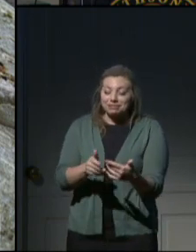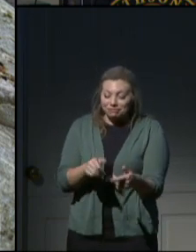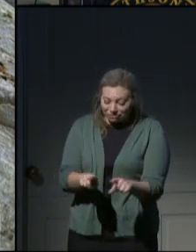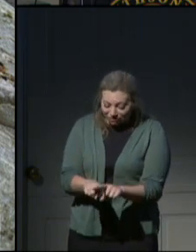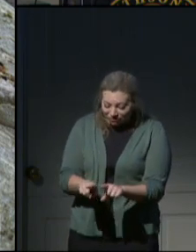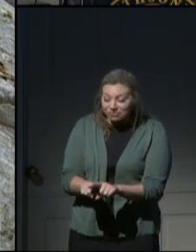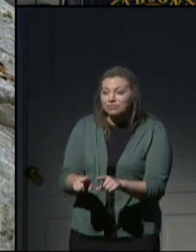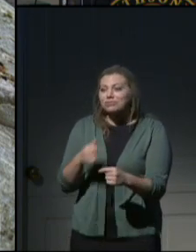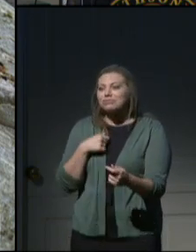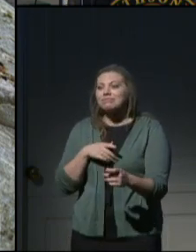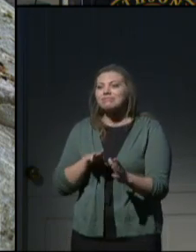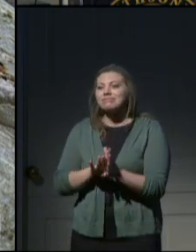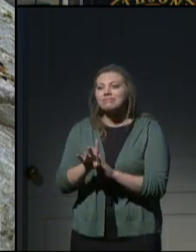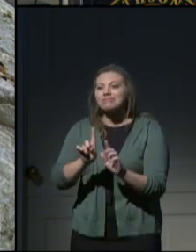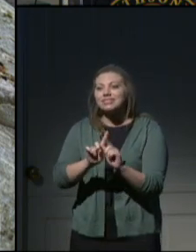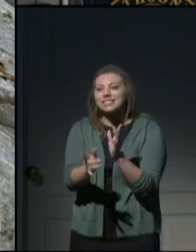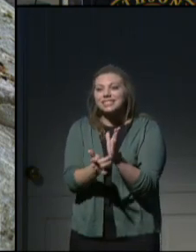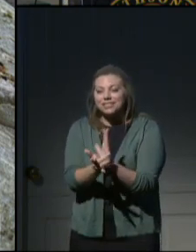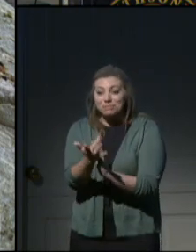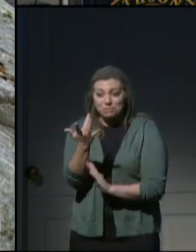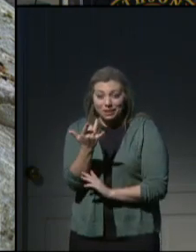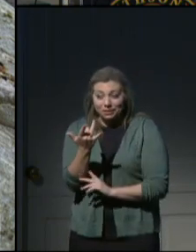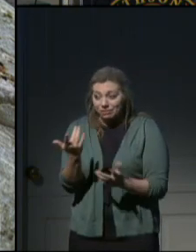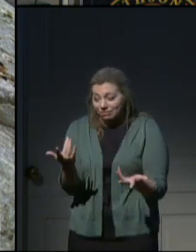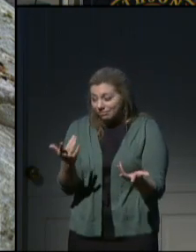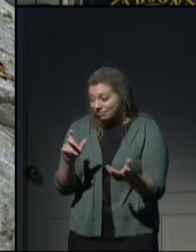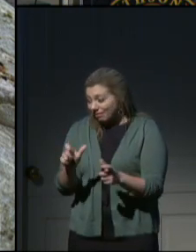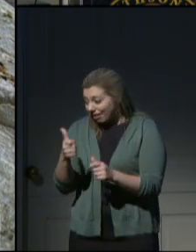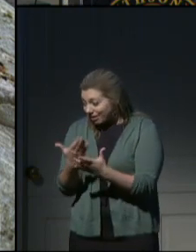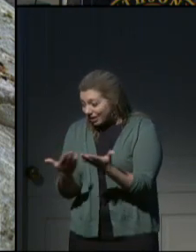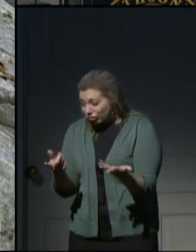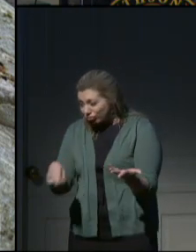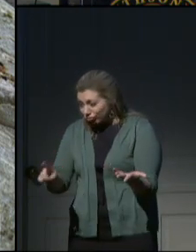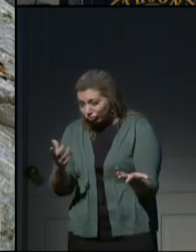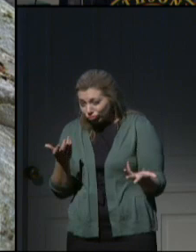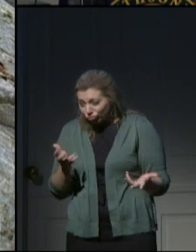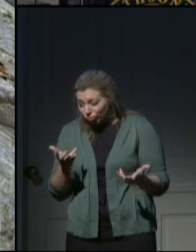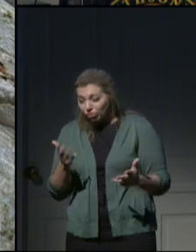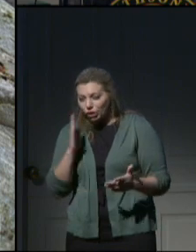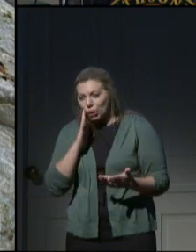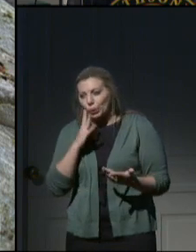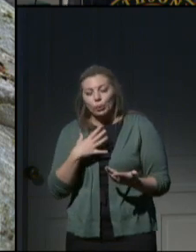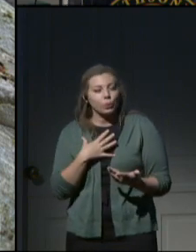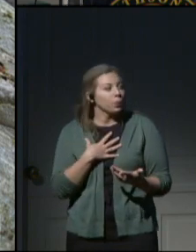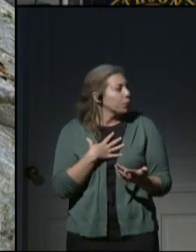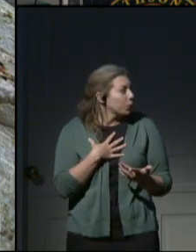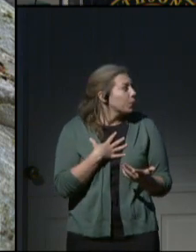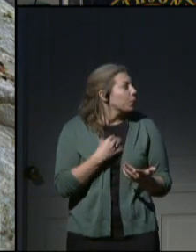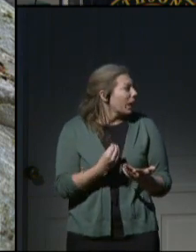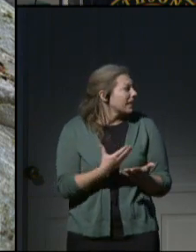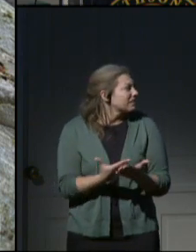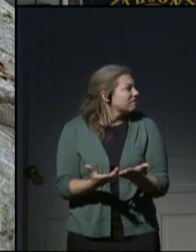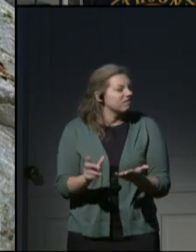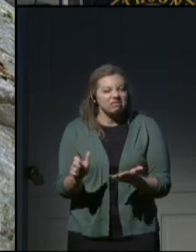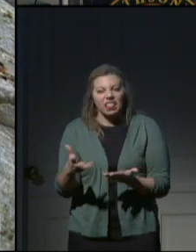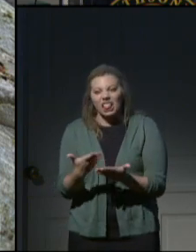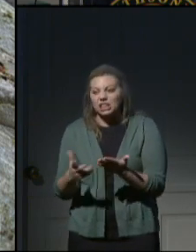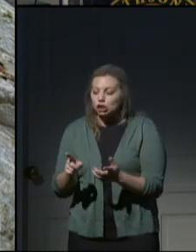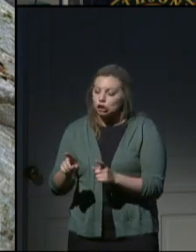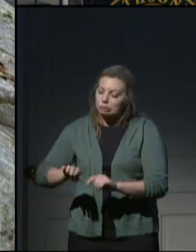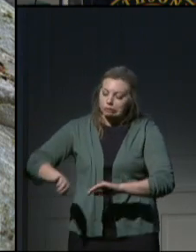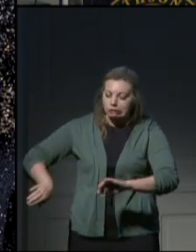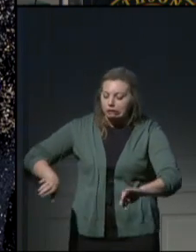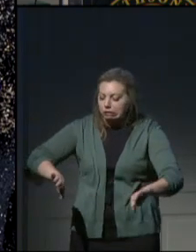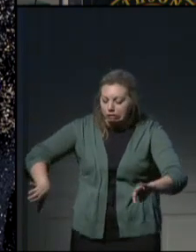also develop techniques because you, like, when there's a lot of other things that you don't want, white stuff, other things, so you push